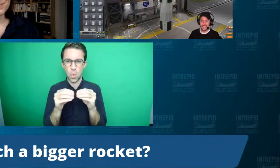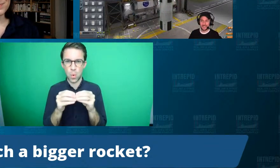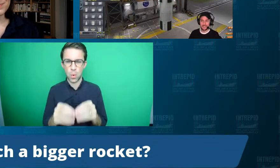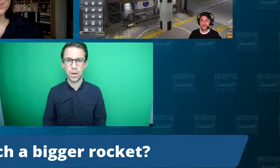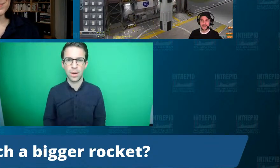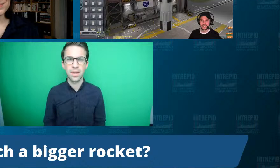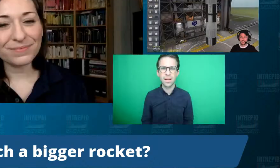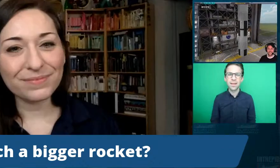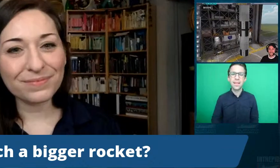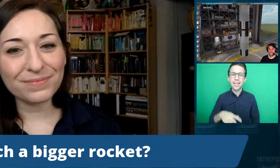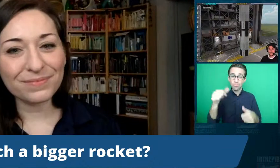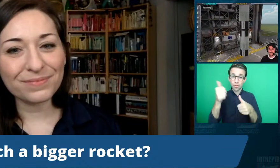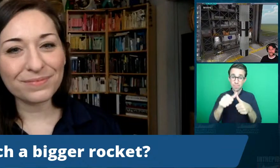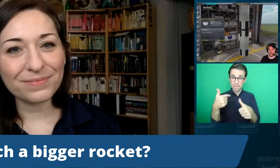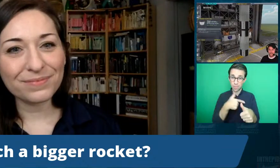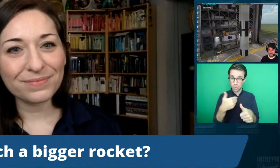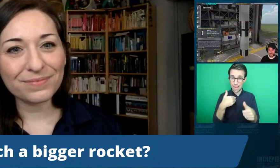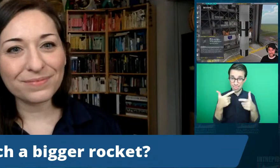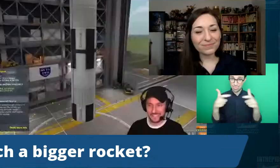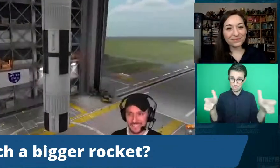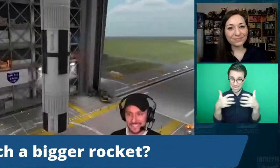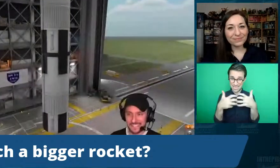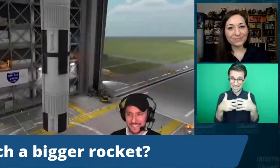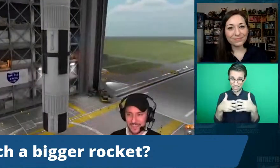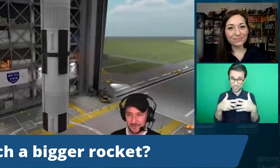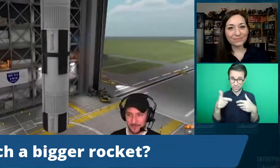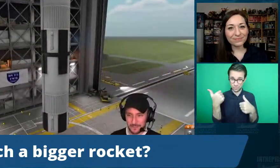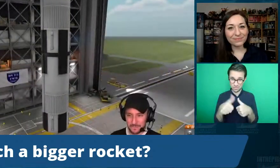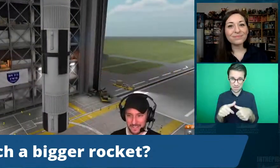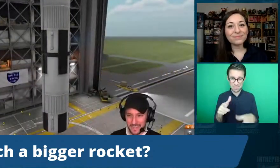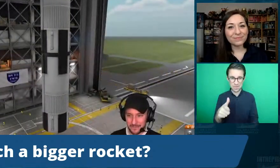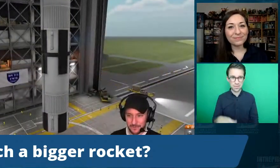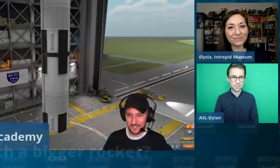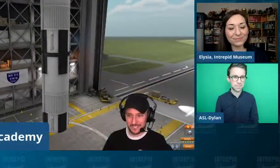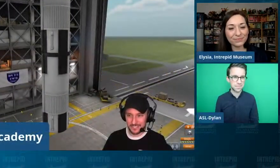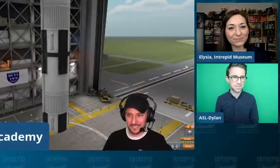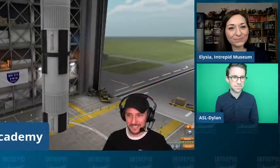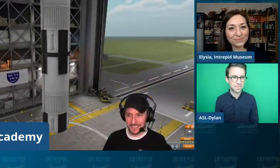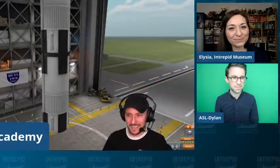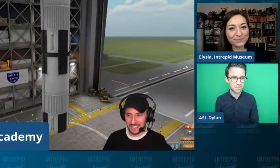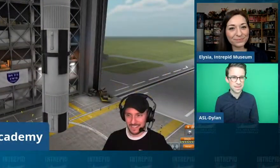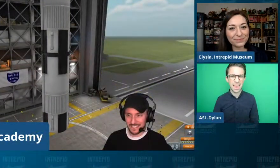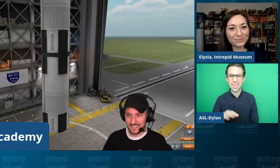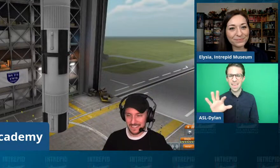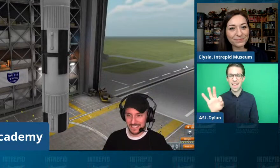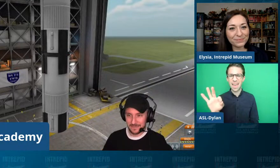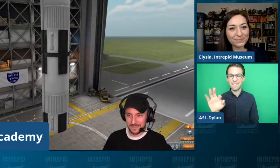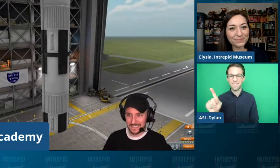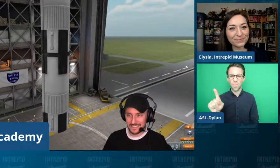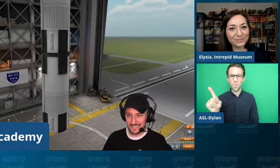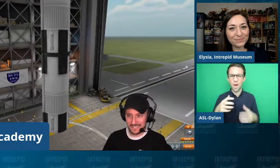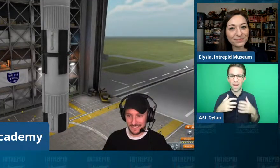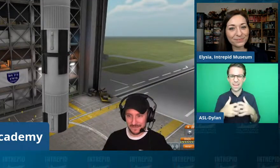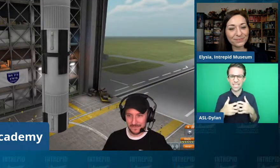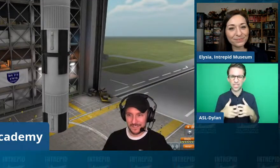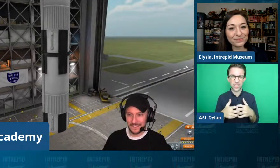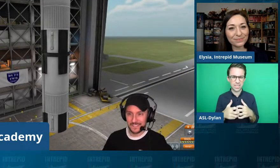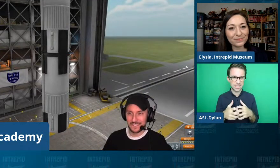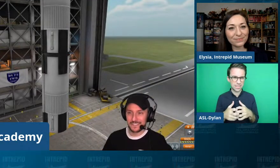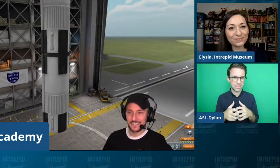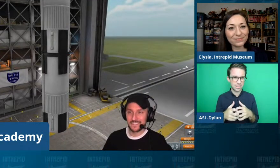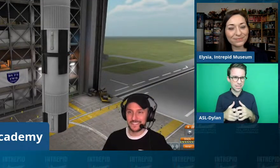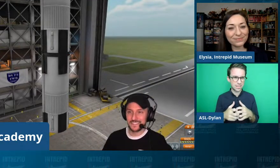remember we had those big engines? Let's see, at the very beginning, where are those big F1 engines at? Nope, that's the